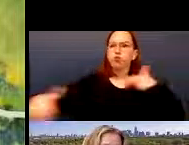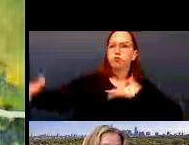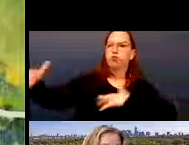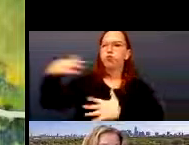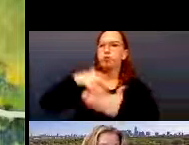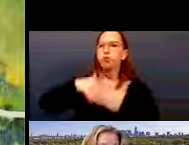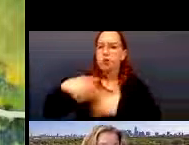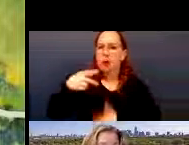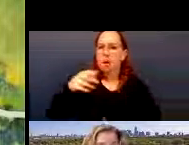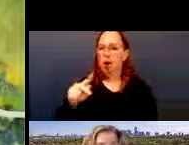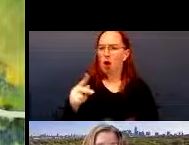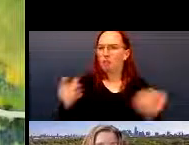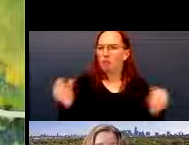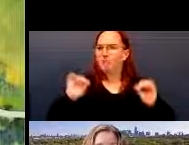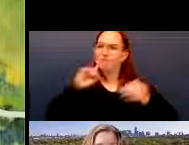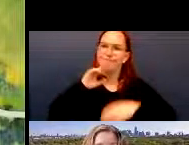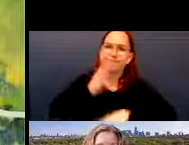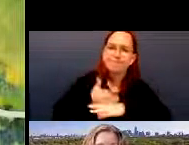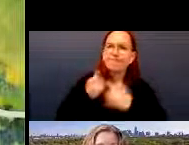from the creek.